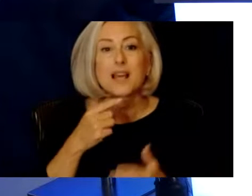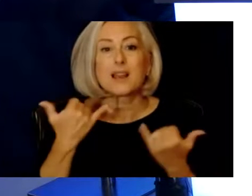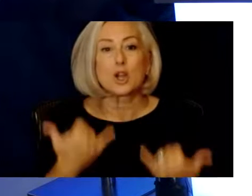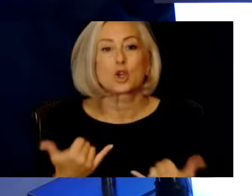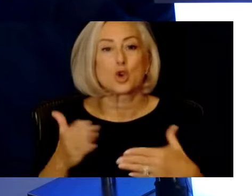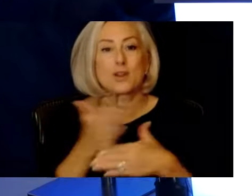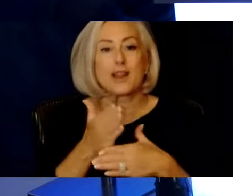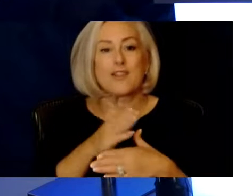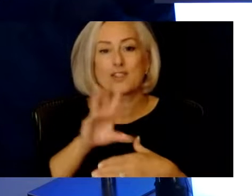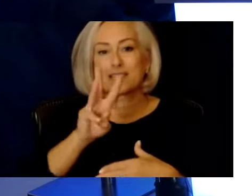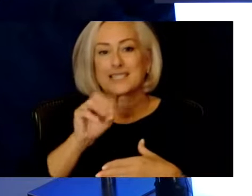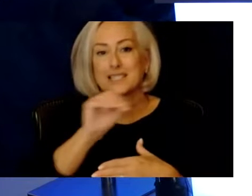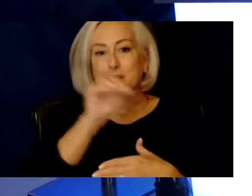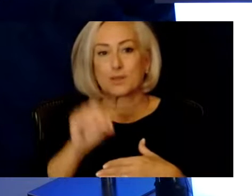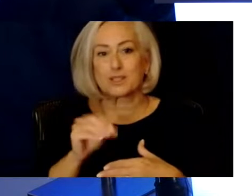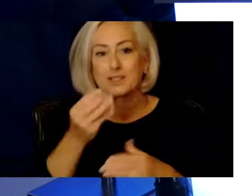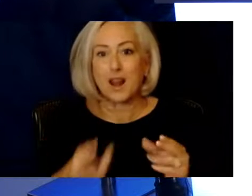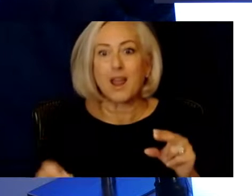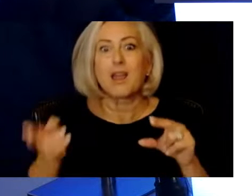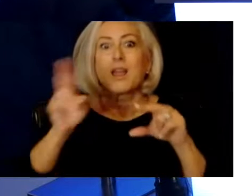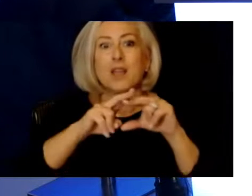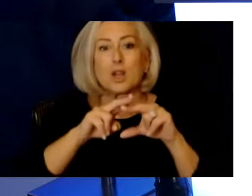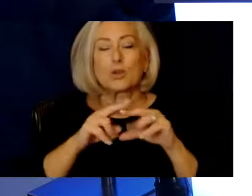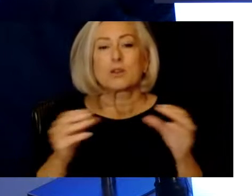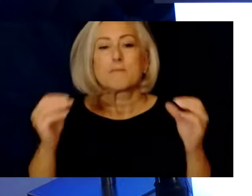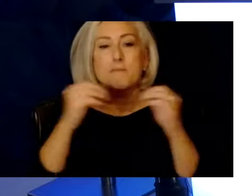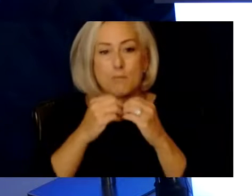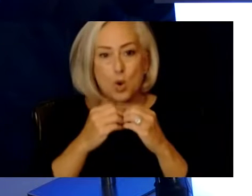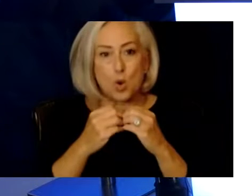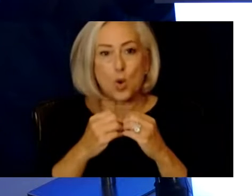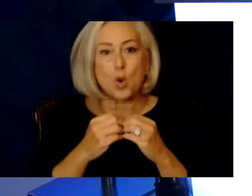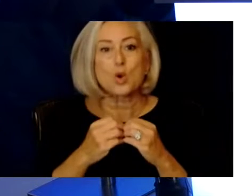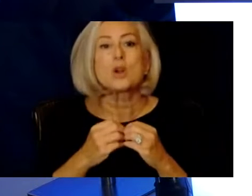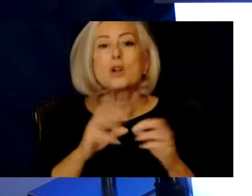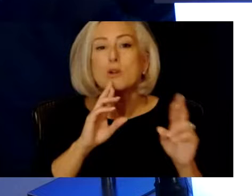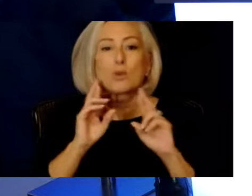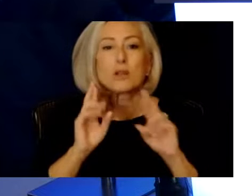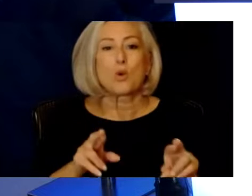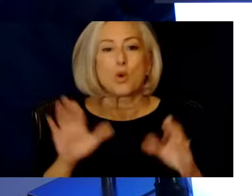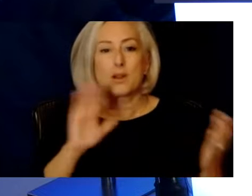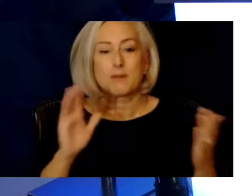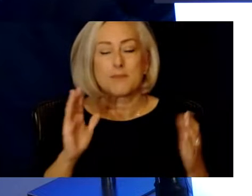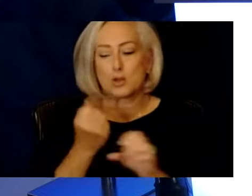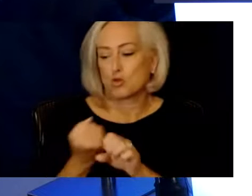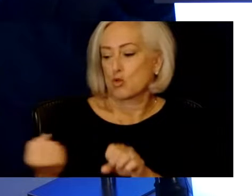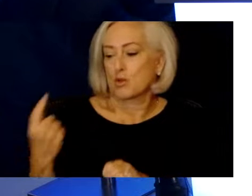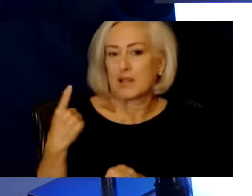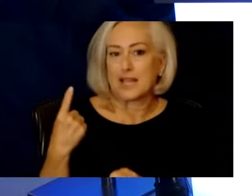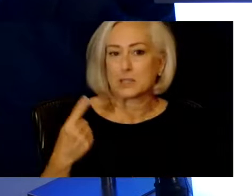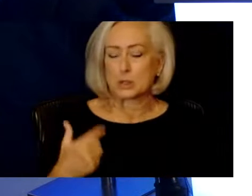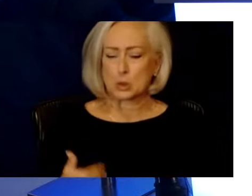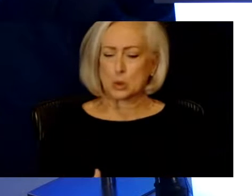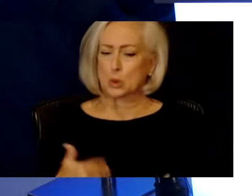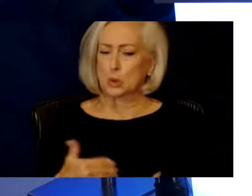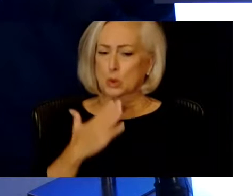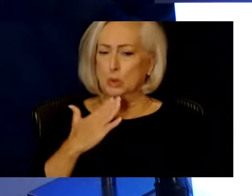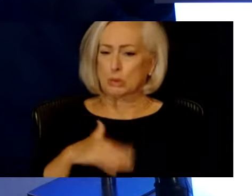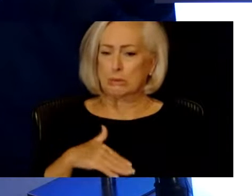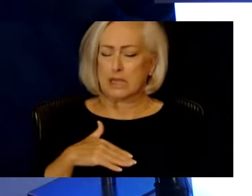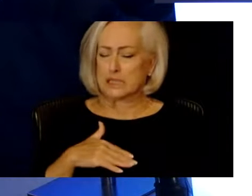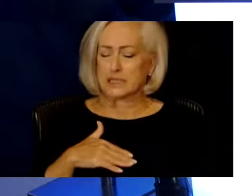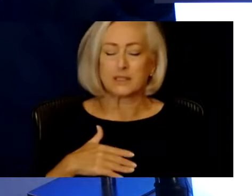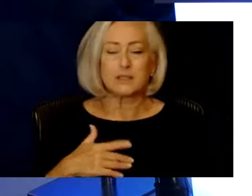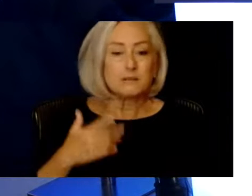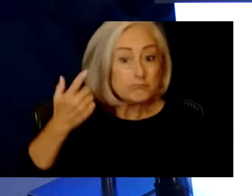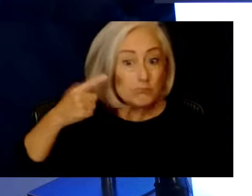higher than the rolling average of new cases per day recorded at this time last year. Yeah. What do we attribute that to?